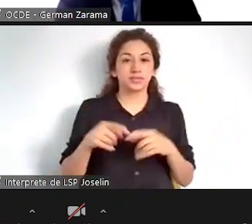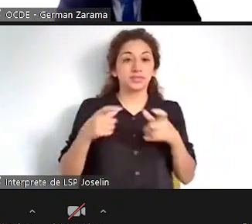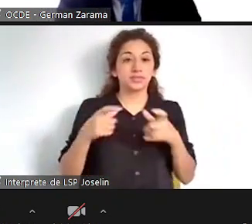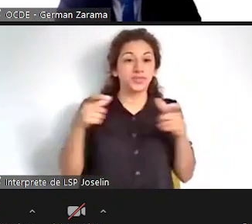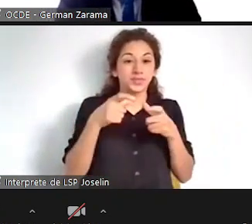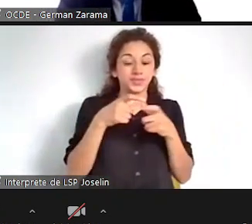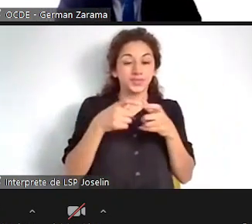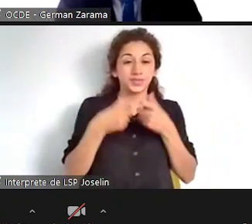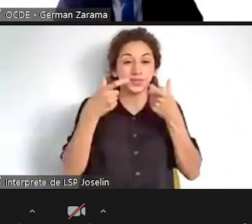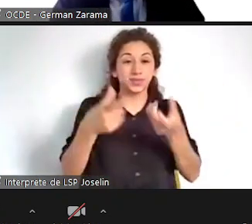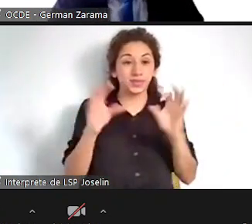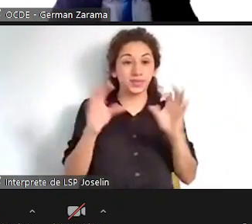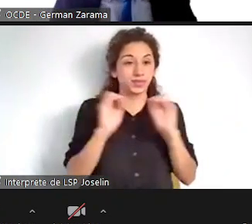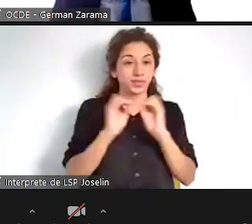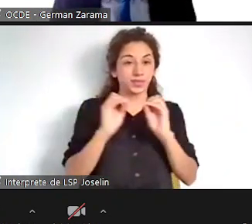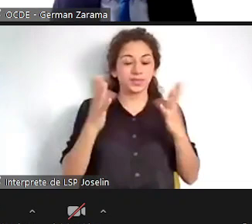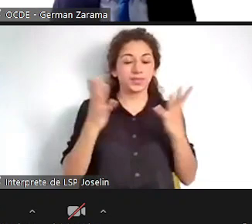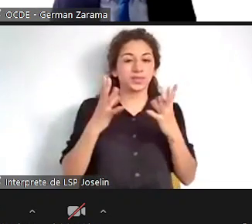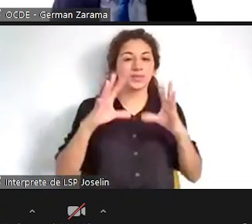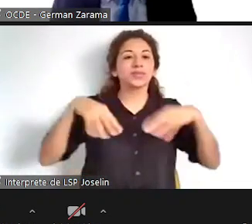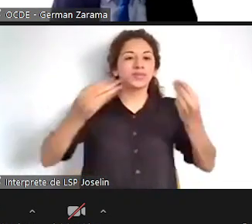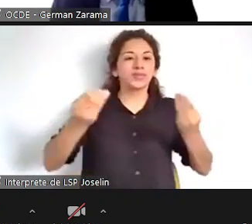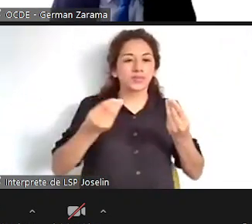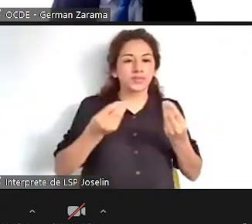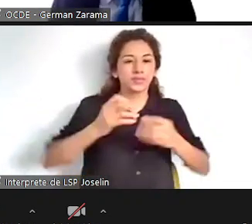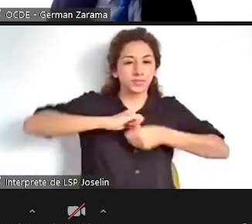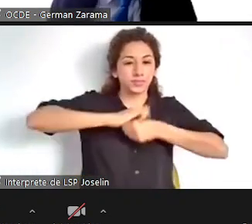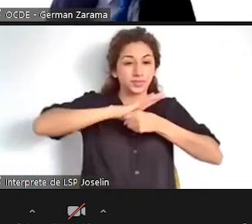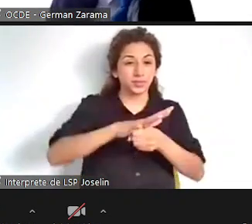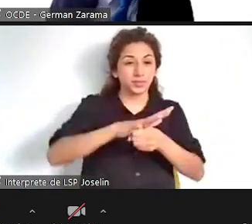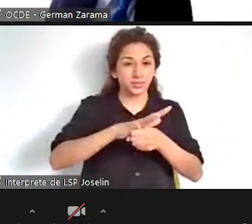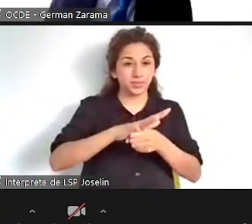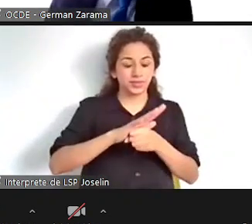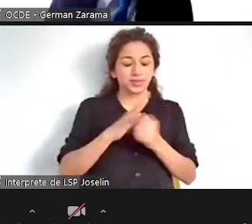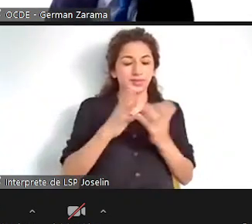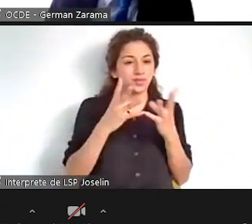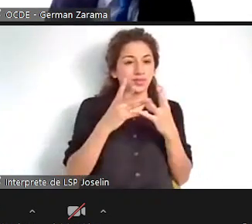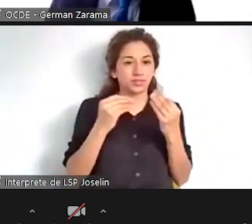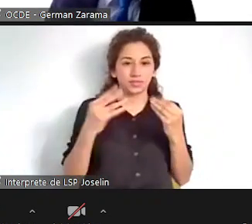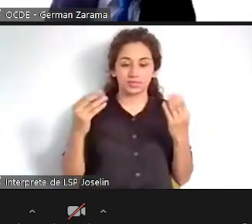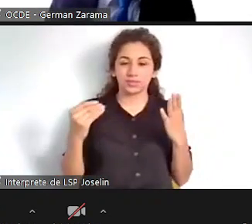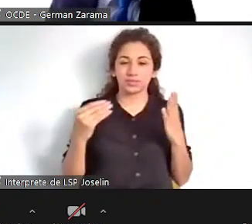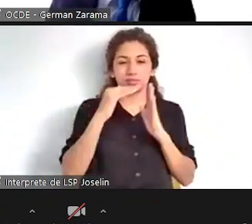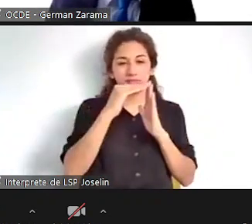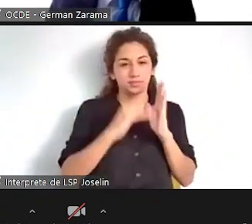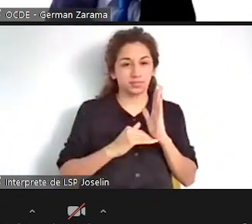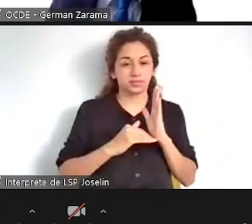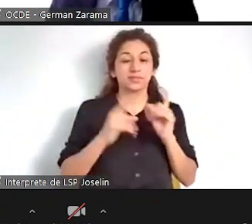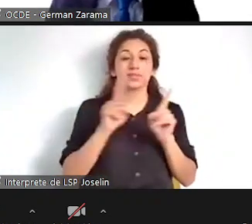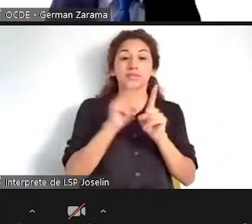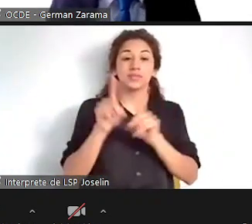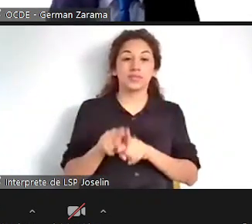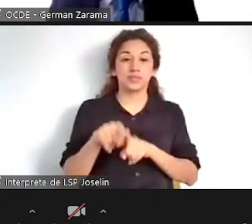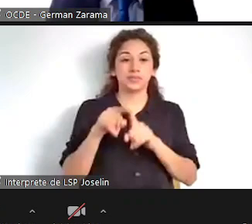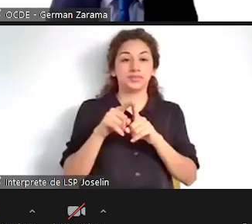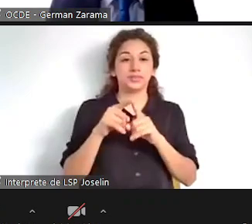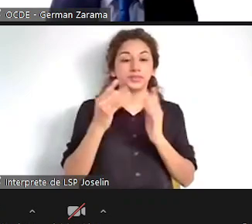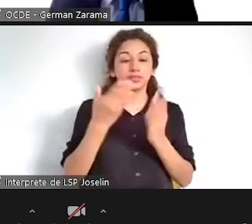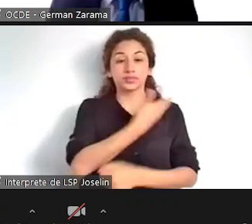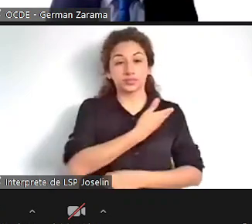last years and even has that gone even deeper and more importantly because of the pandemic in at least 10